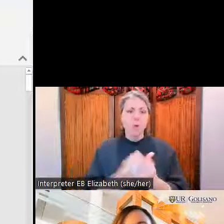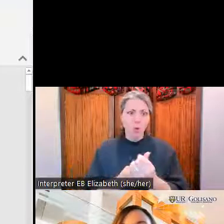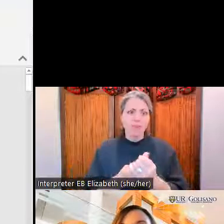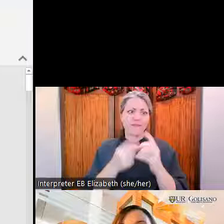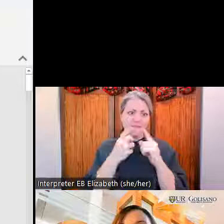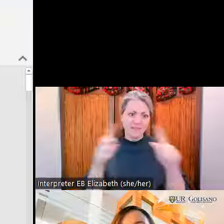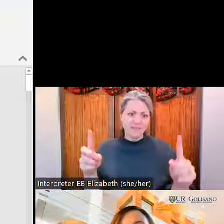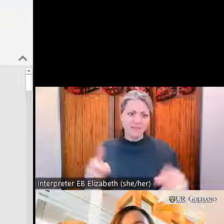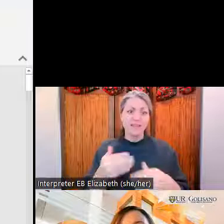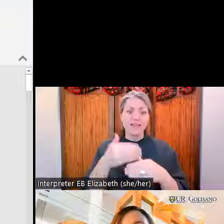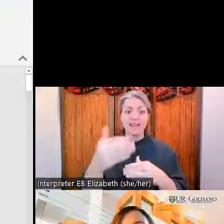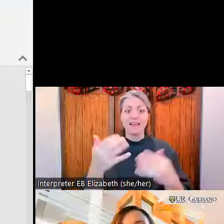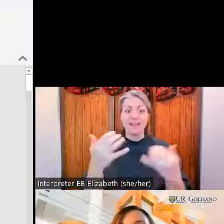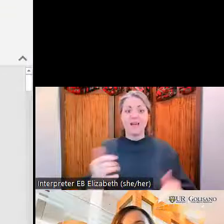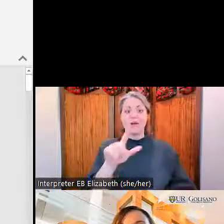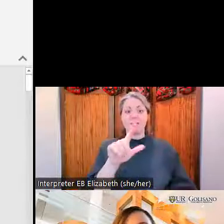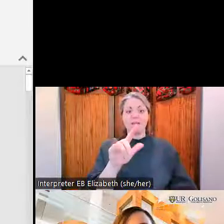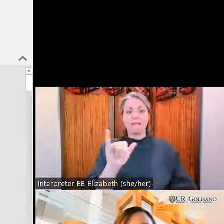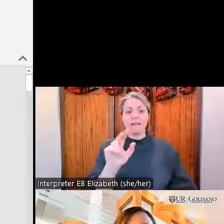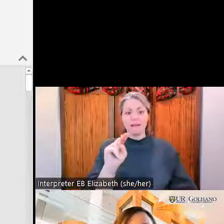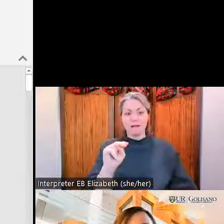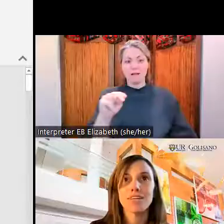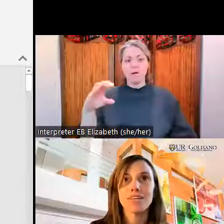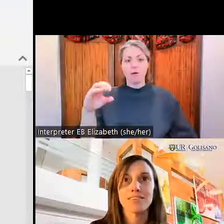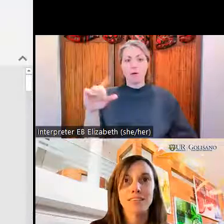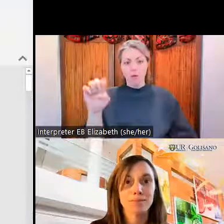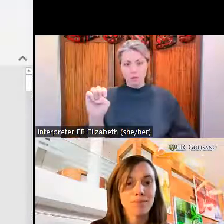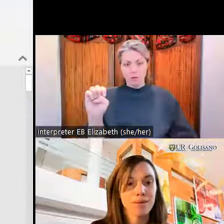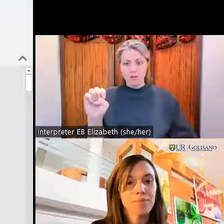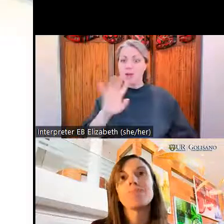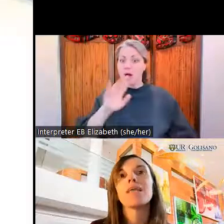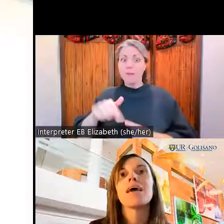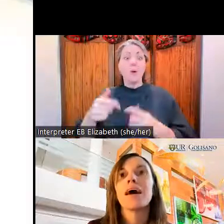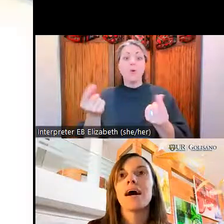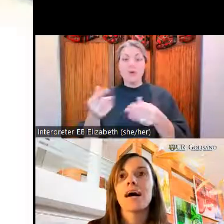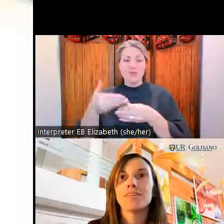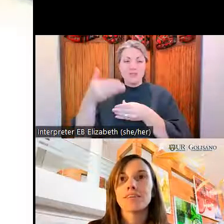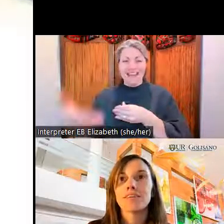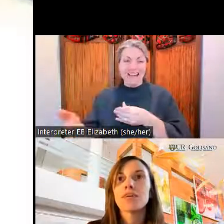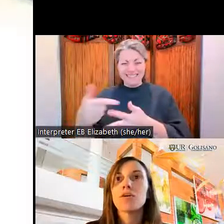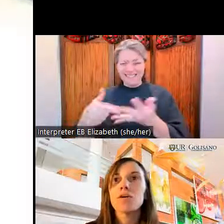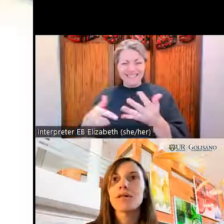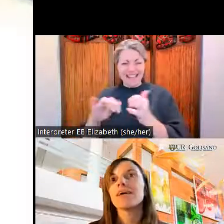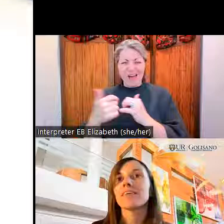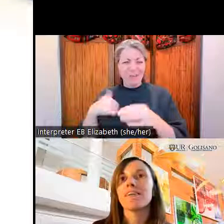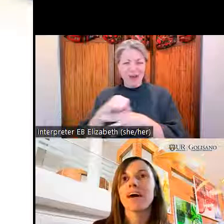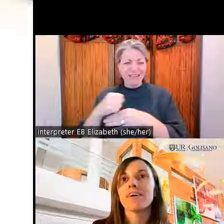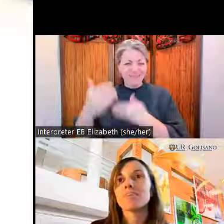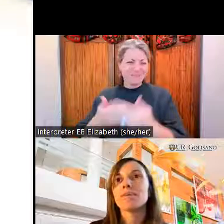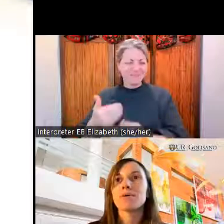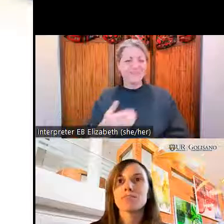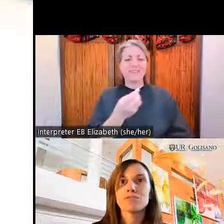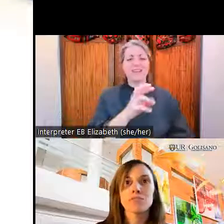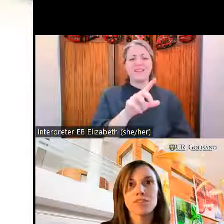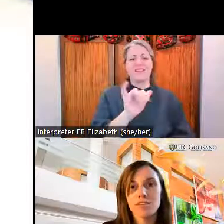Lynn Cole, who will talk with us about how we are taking some of those next steps. Dr. Lynn Cole is a